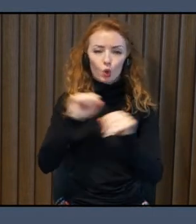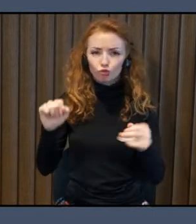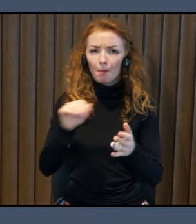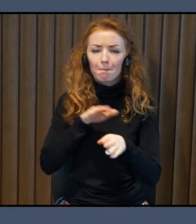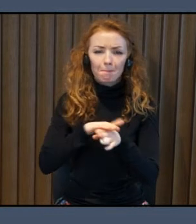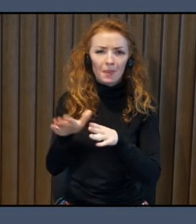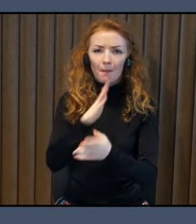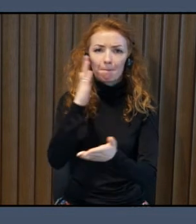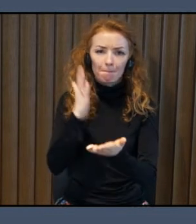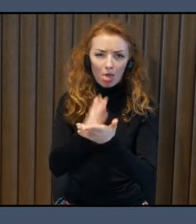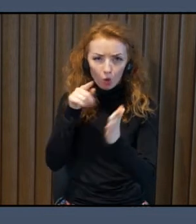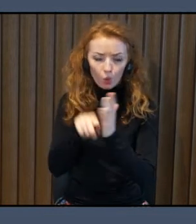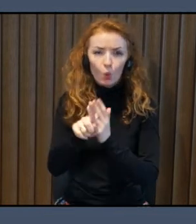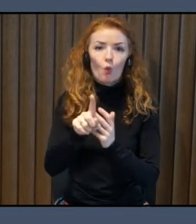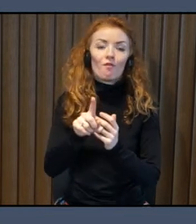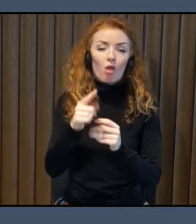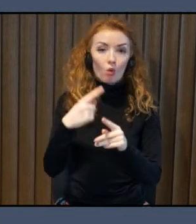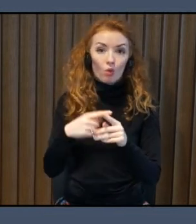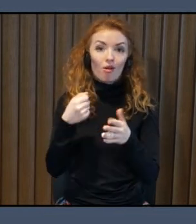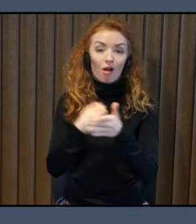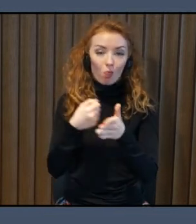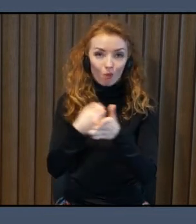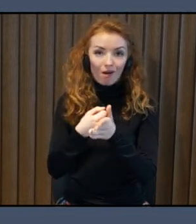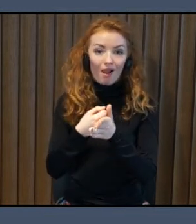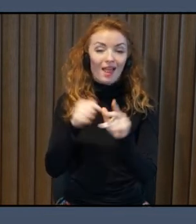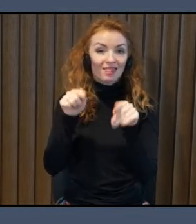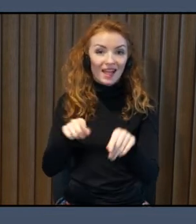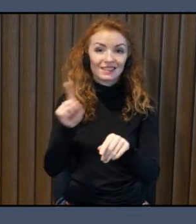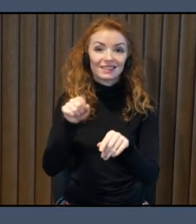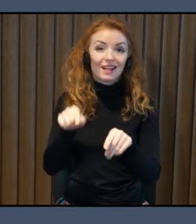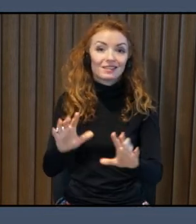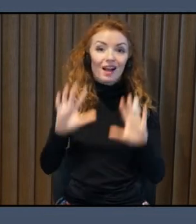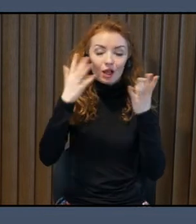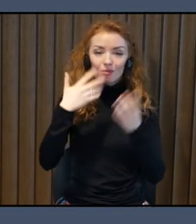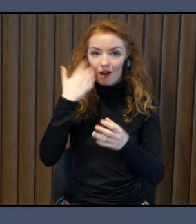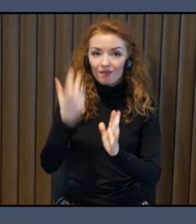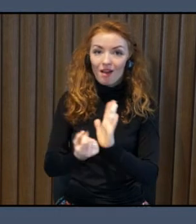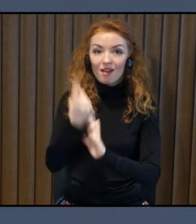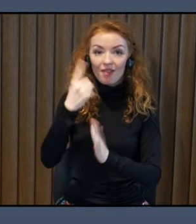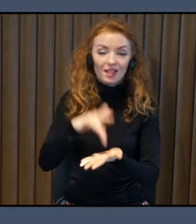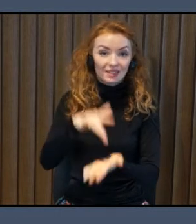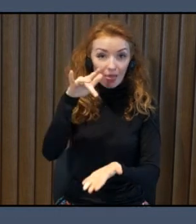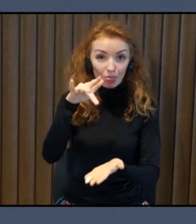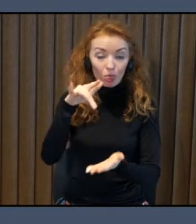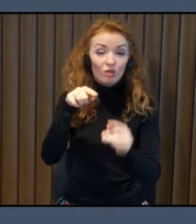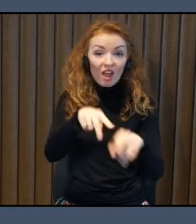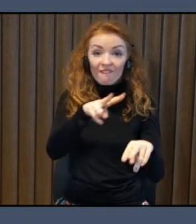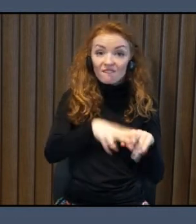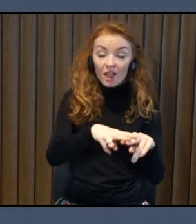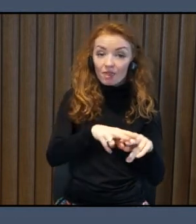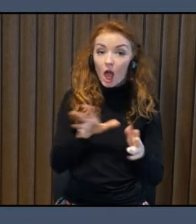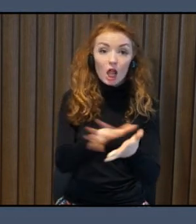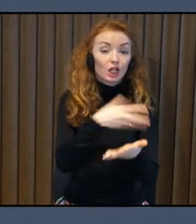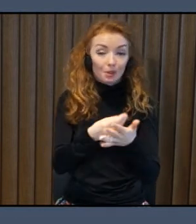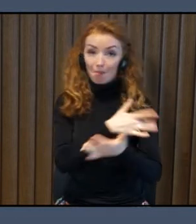there is a full access ensured, which is logical. And this is the case where the center